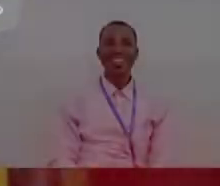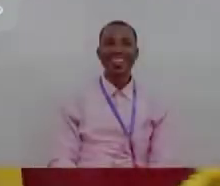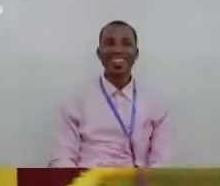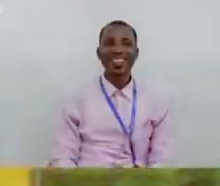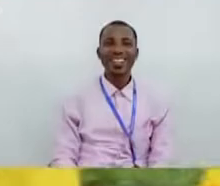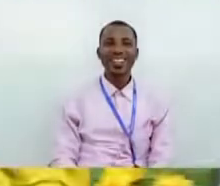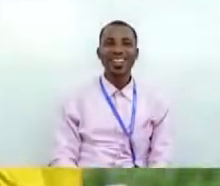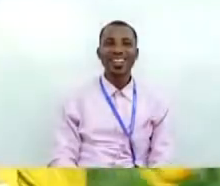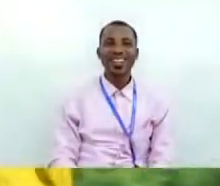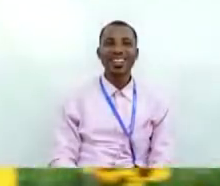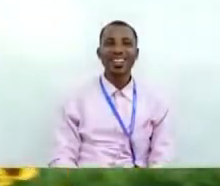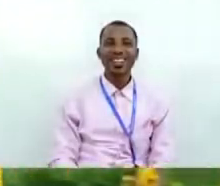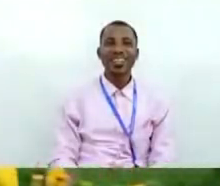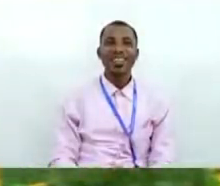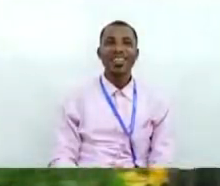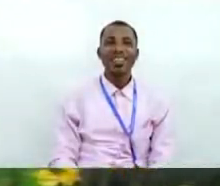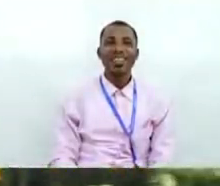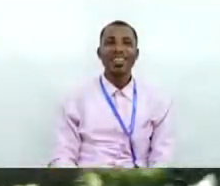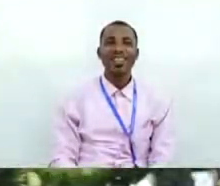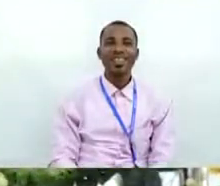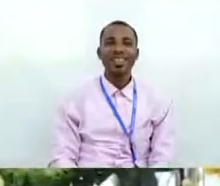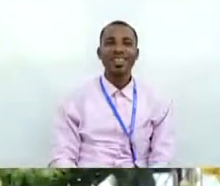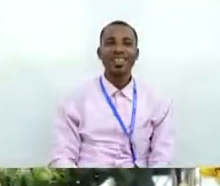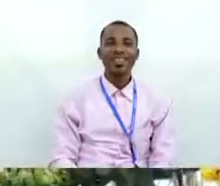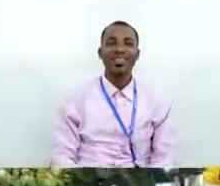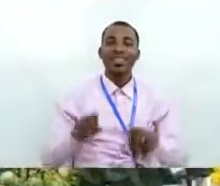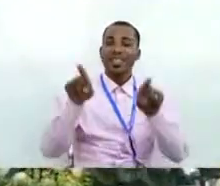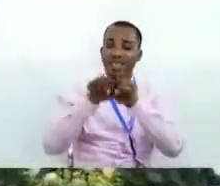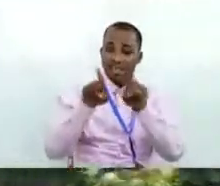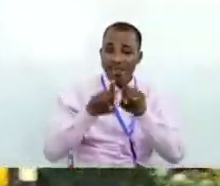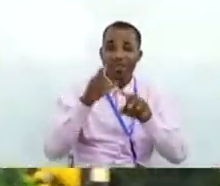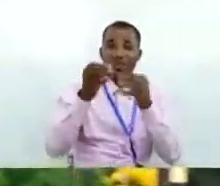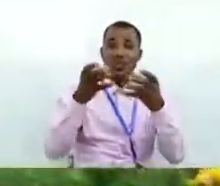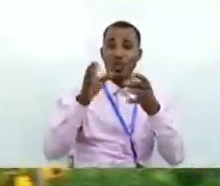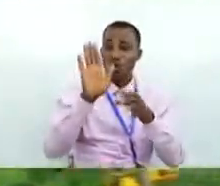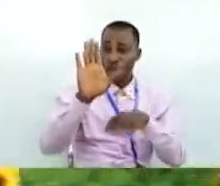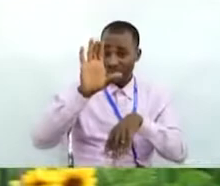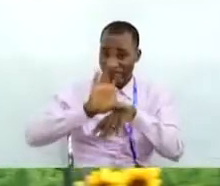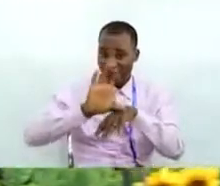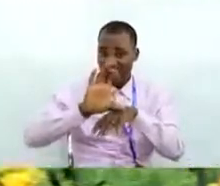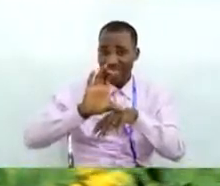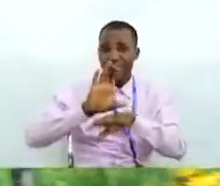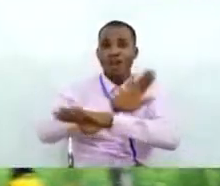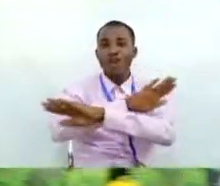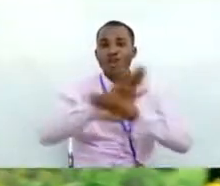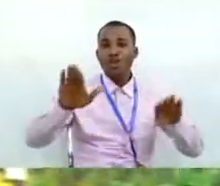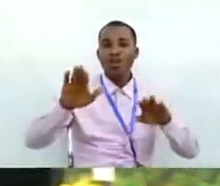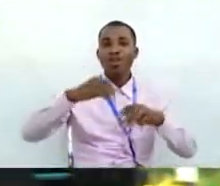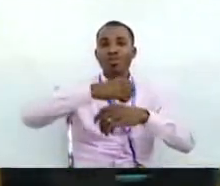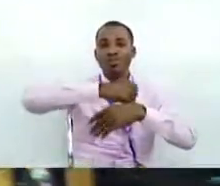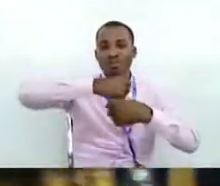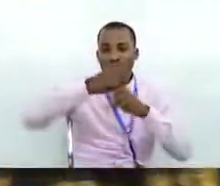Doctrines are not built by experiences. Doctrines are not built by